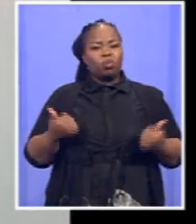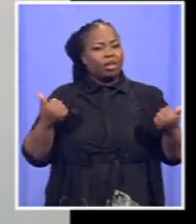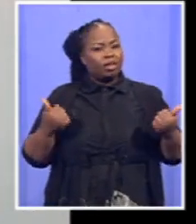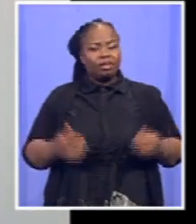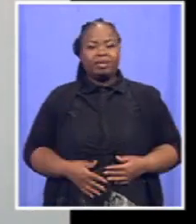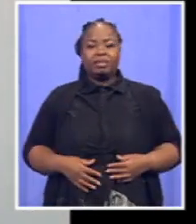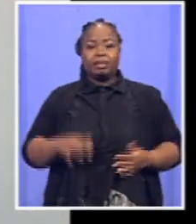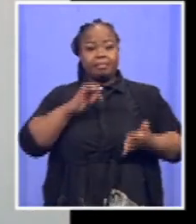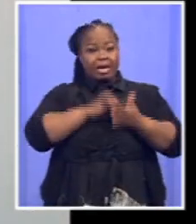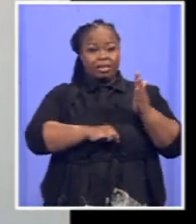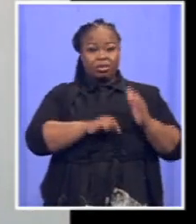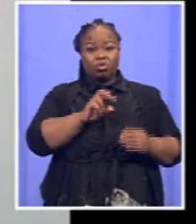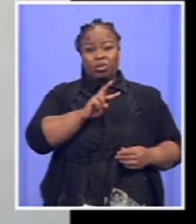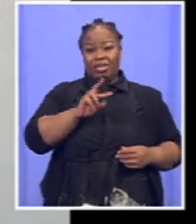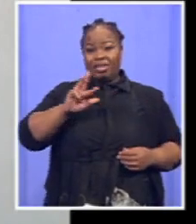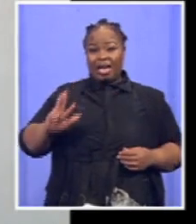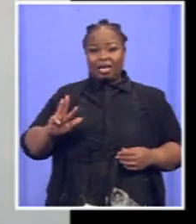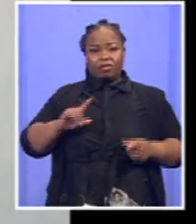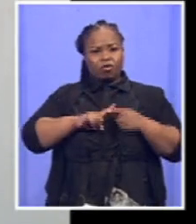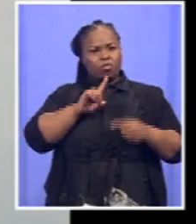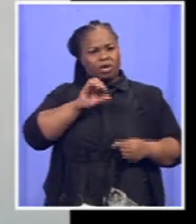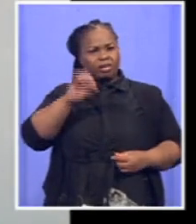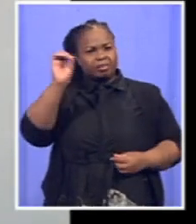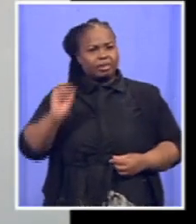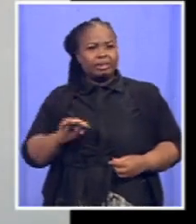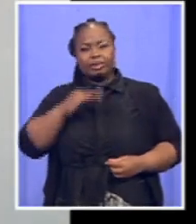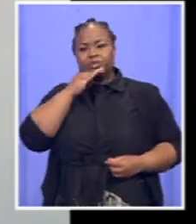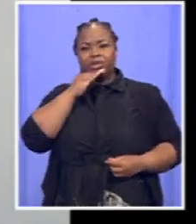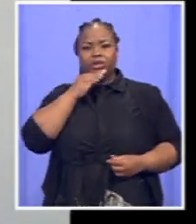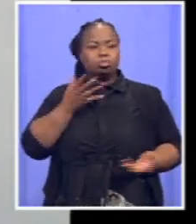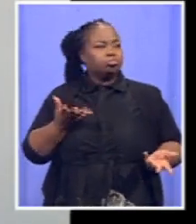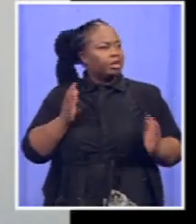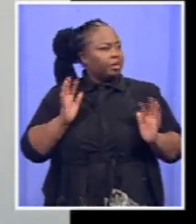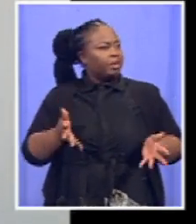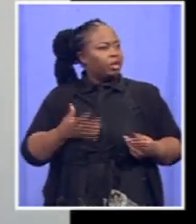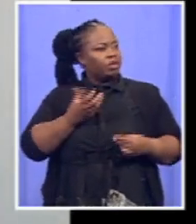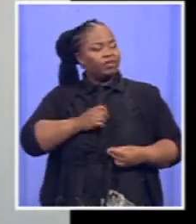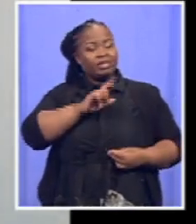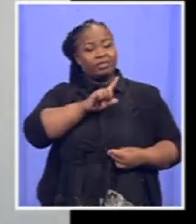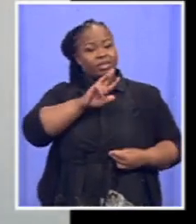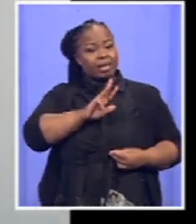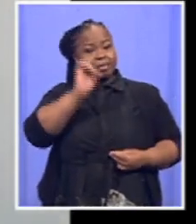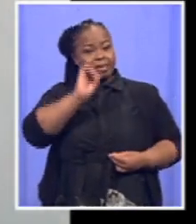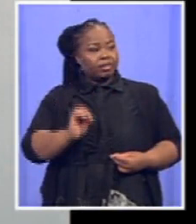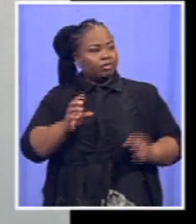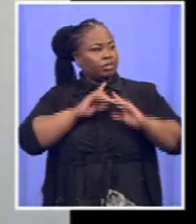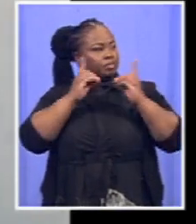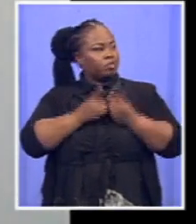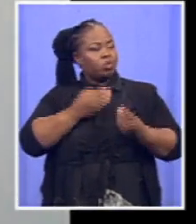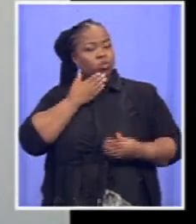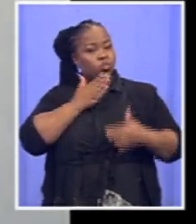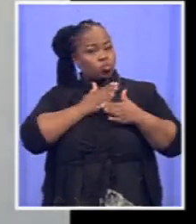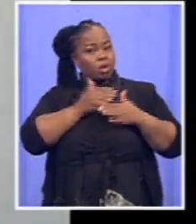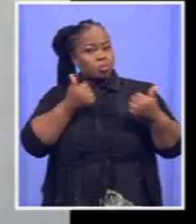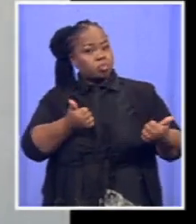it minus 29 out of 100%, so you're left with just about 79% of departments that are, I